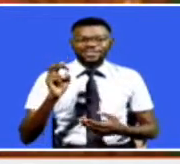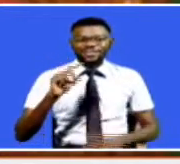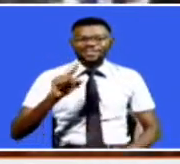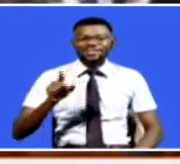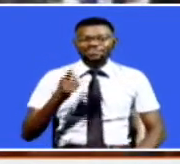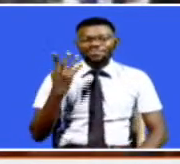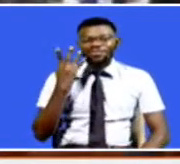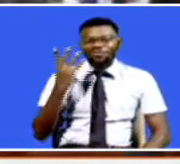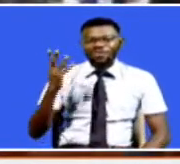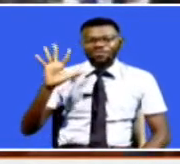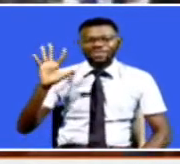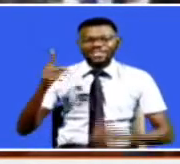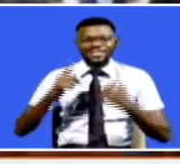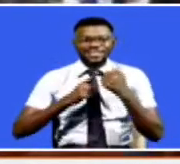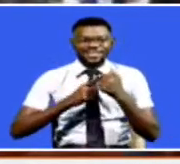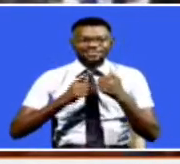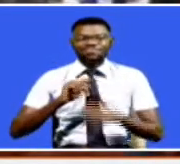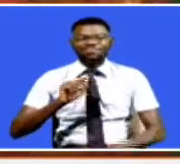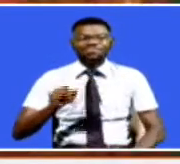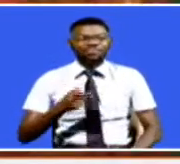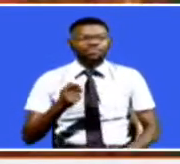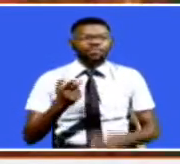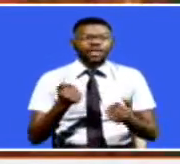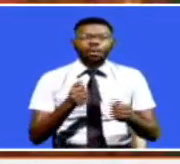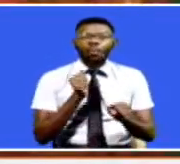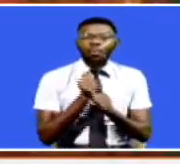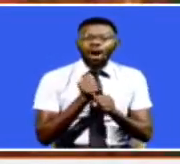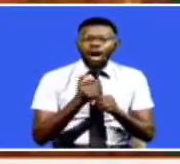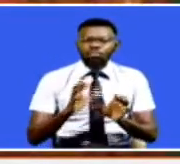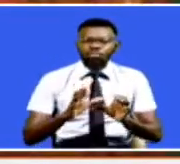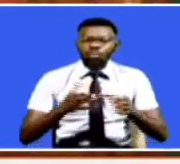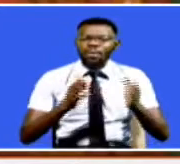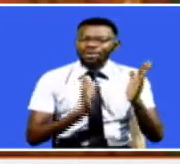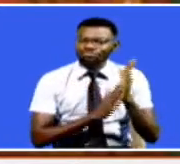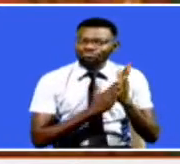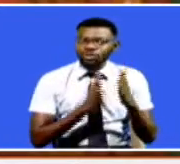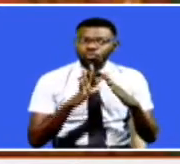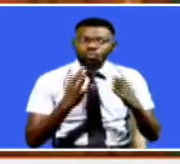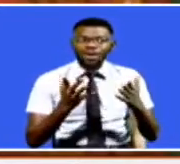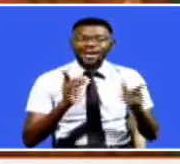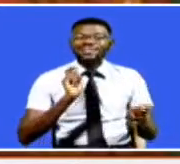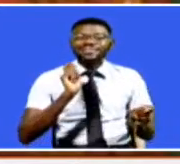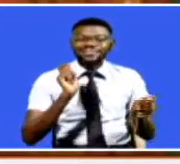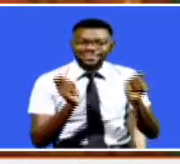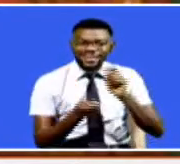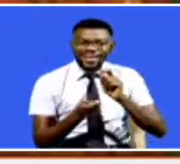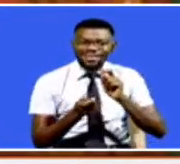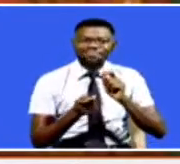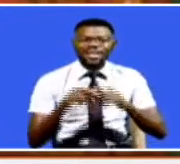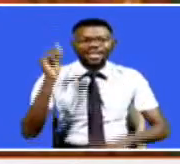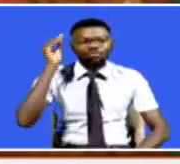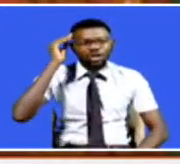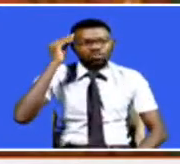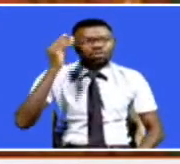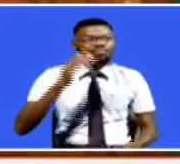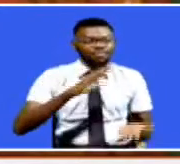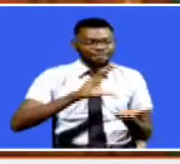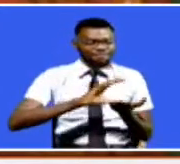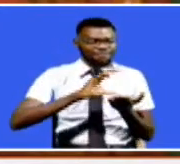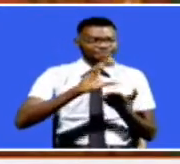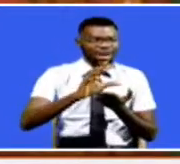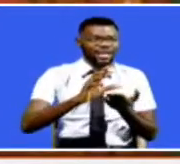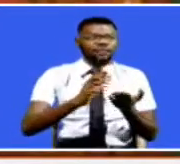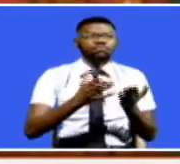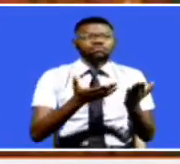20,456 trainees. The Working Party recommended an overhaul of the existing education funding framework to